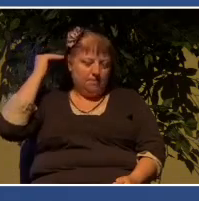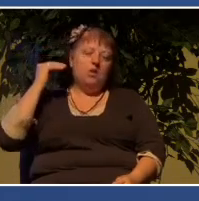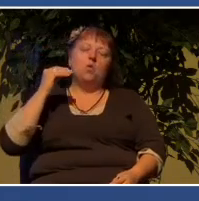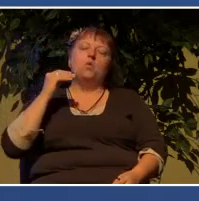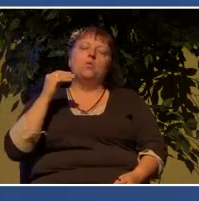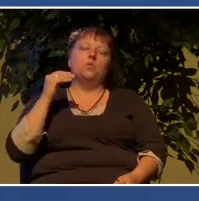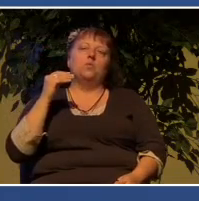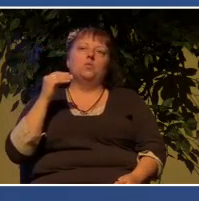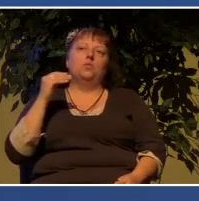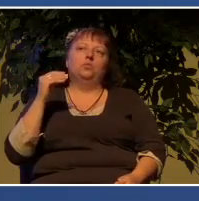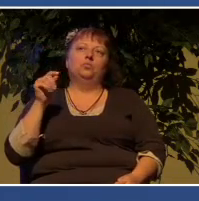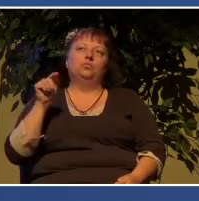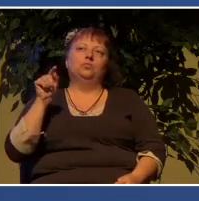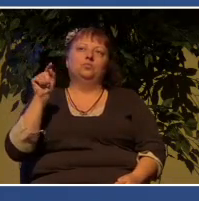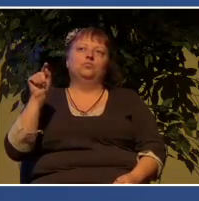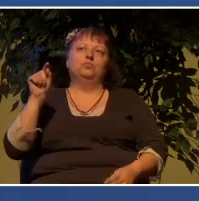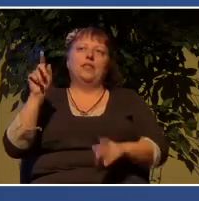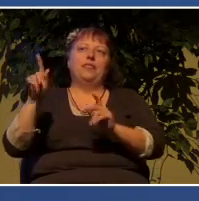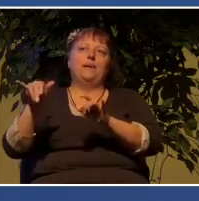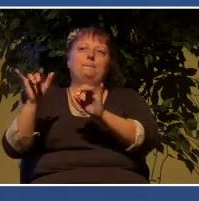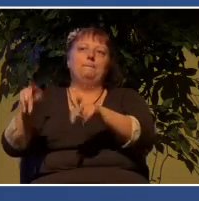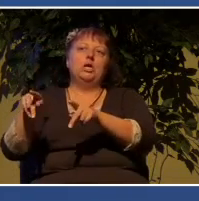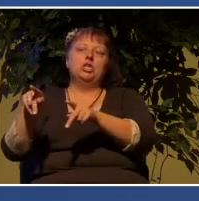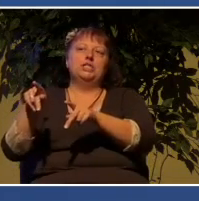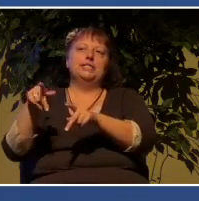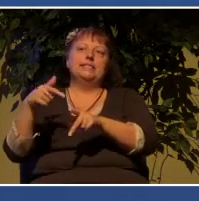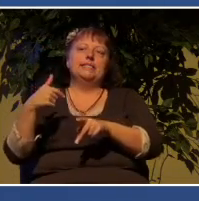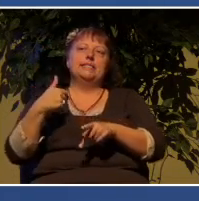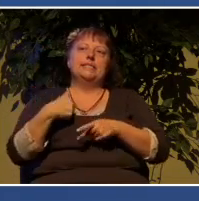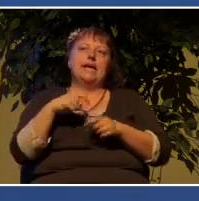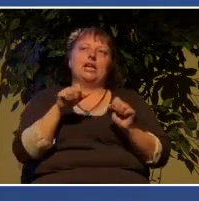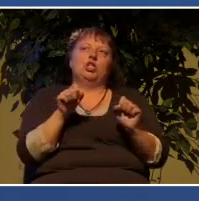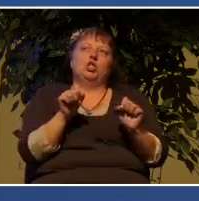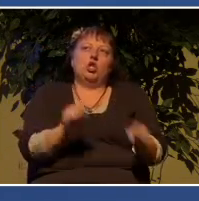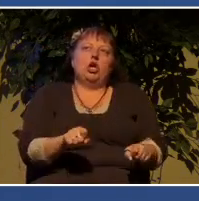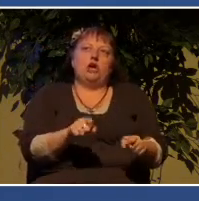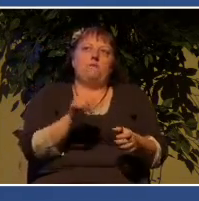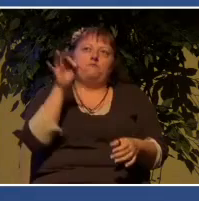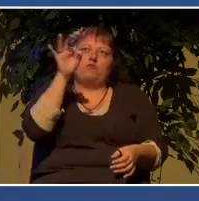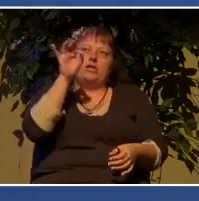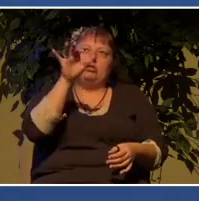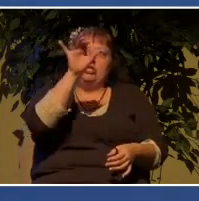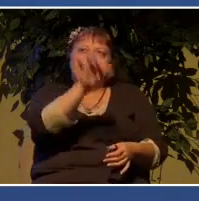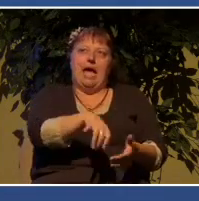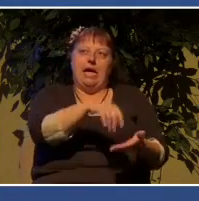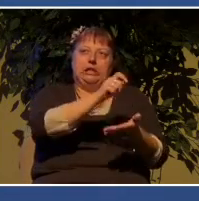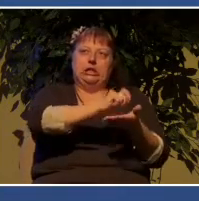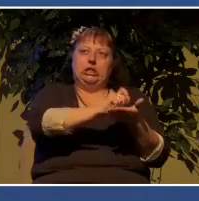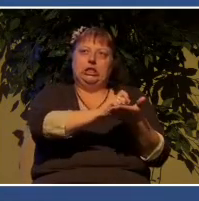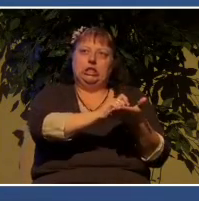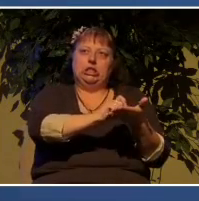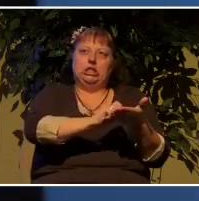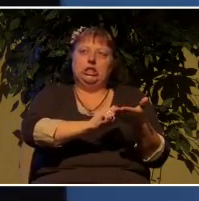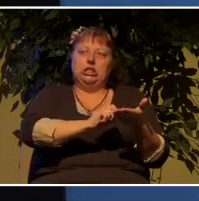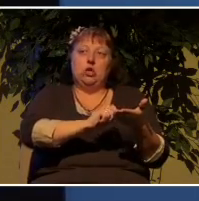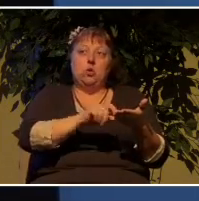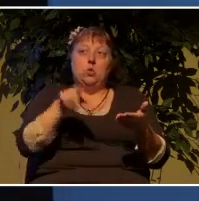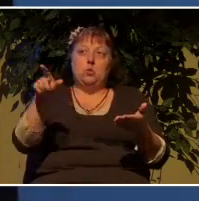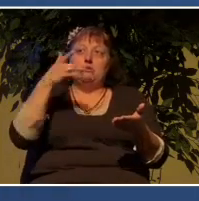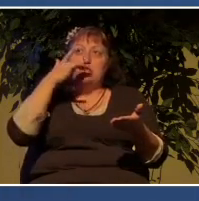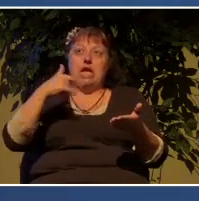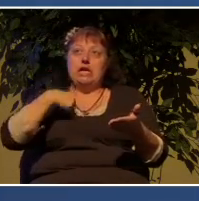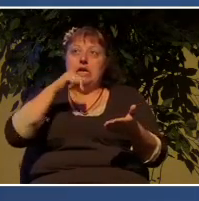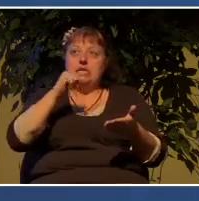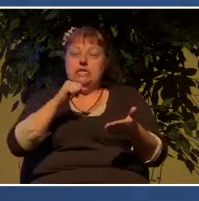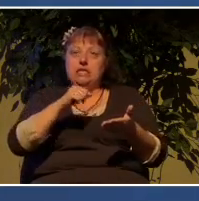preached because I thought they deserved. I could understand those disciples when they said, you know, to Jesus at one point,